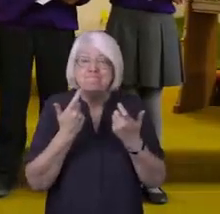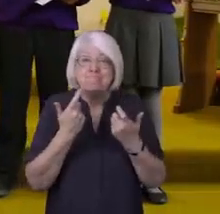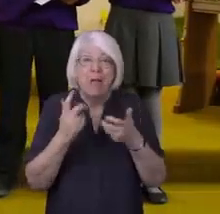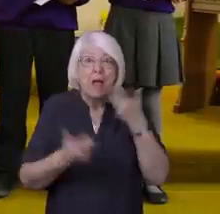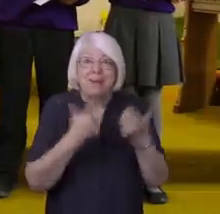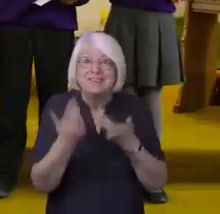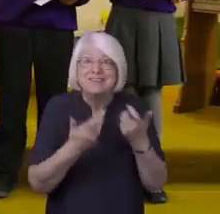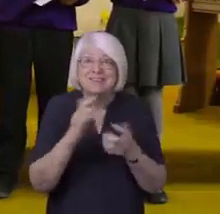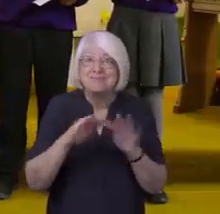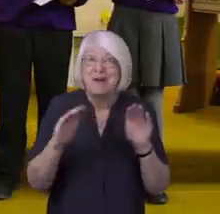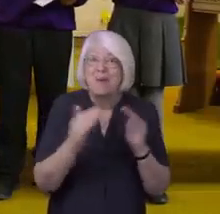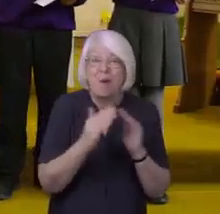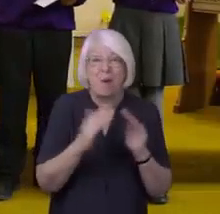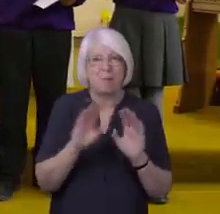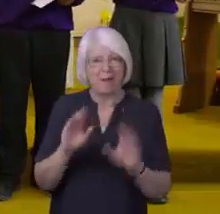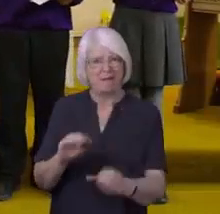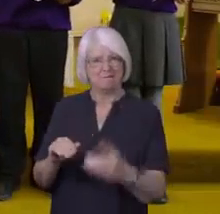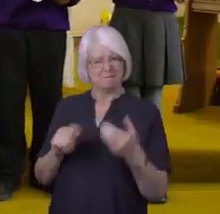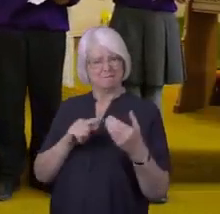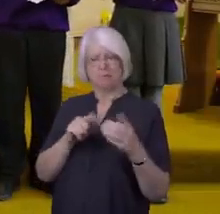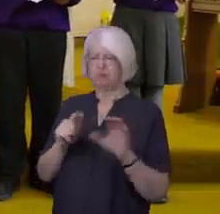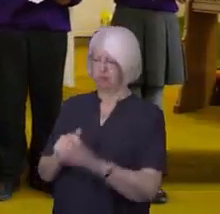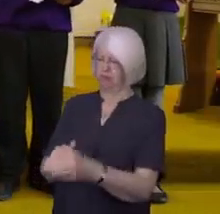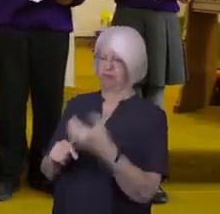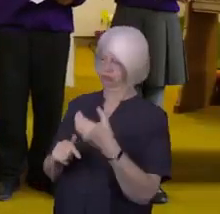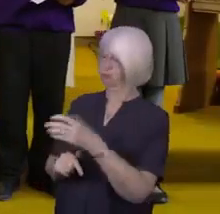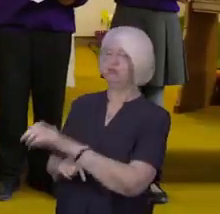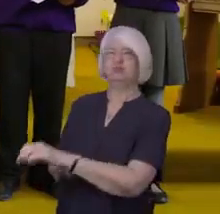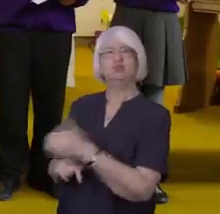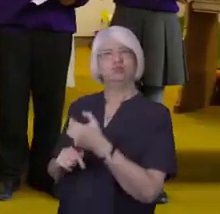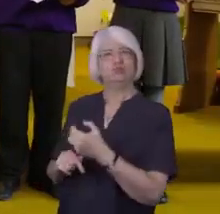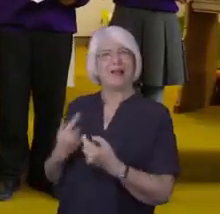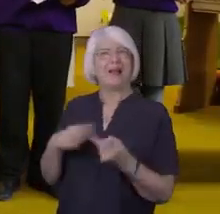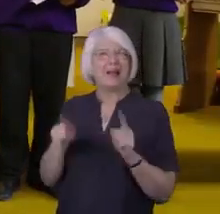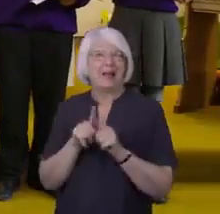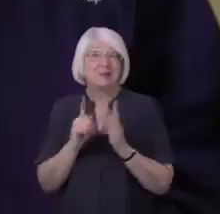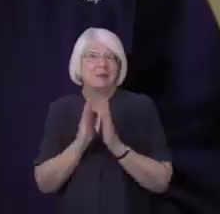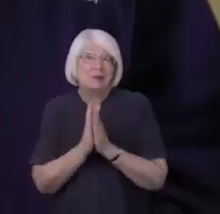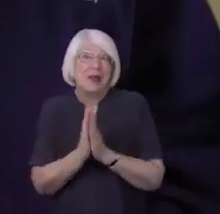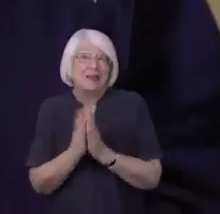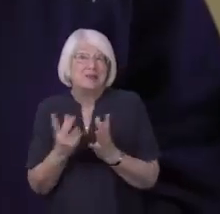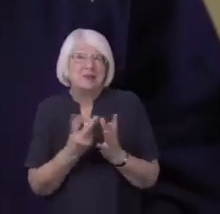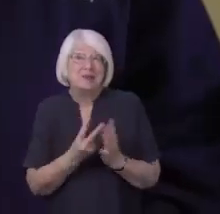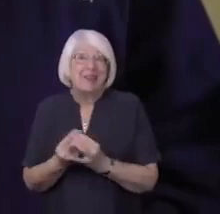then reflect on those items you found as we say these prayers together.